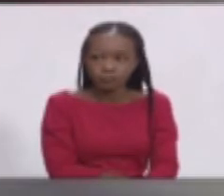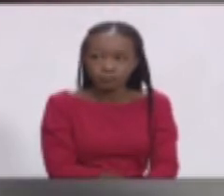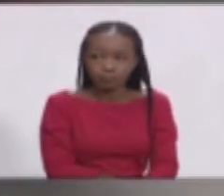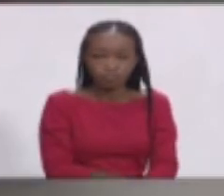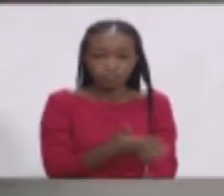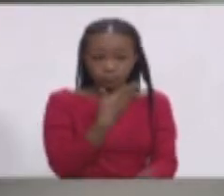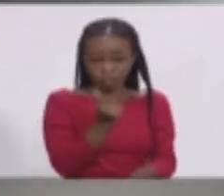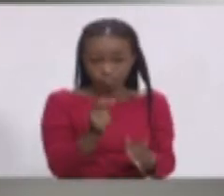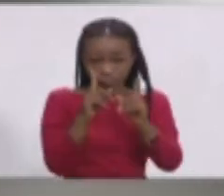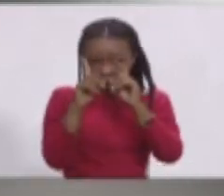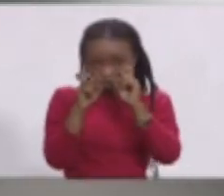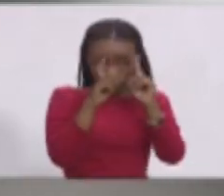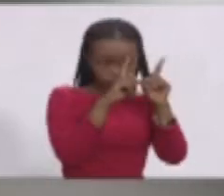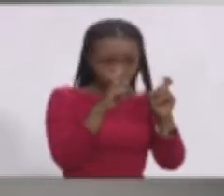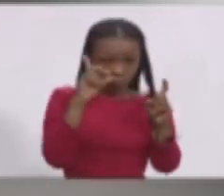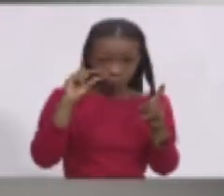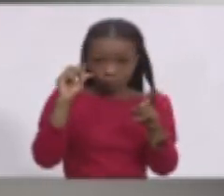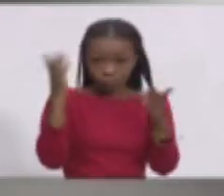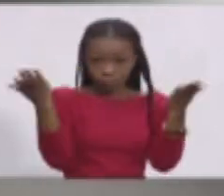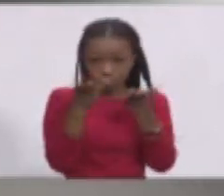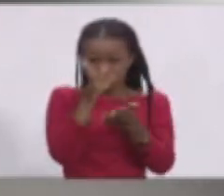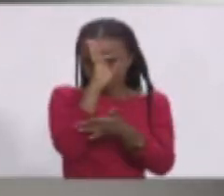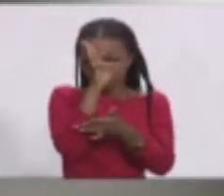This was the picture of the coast where the police